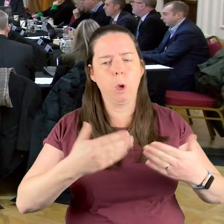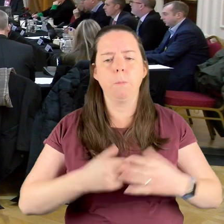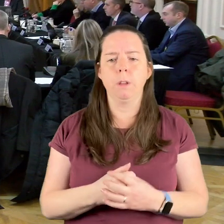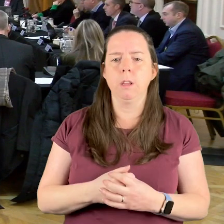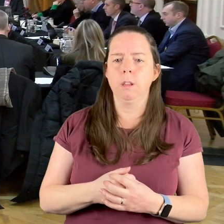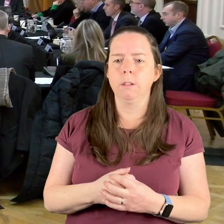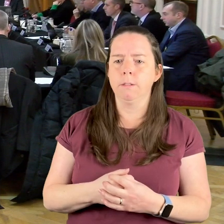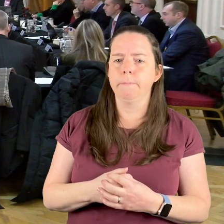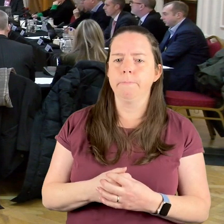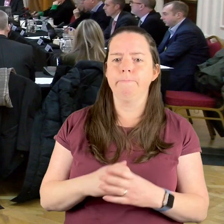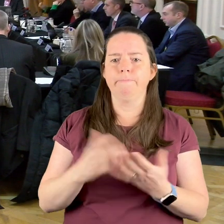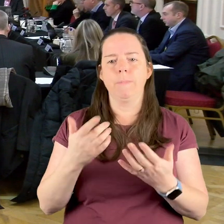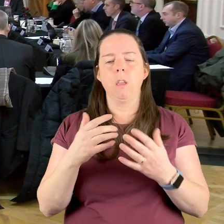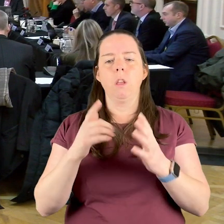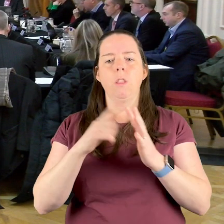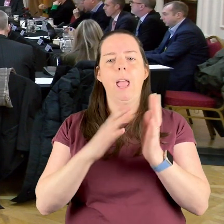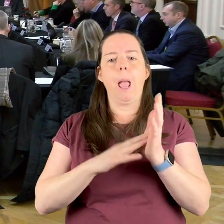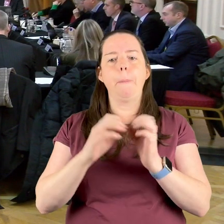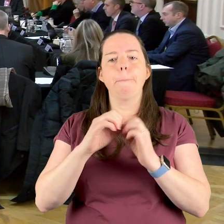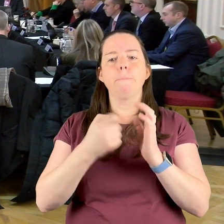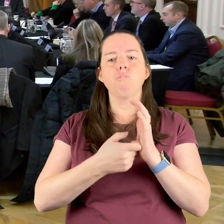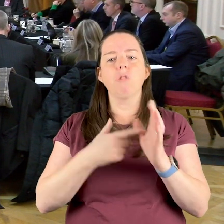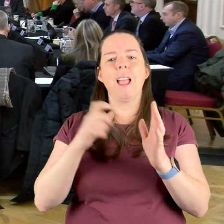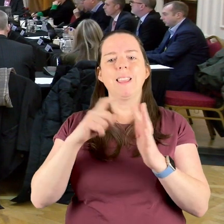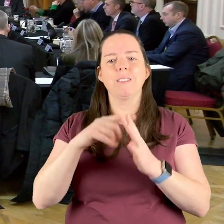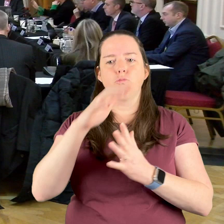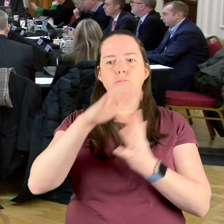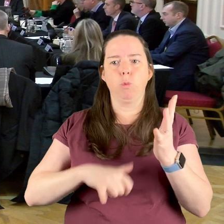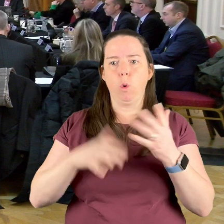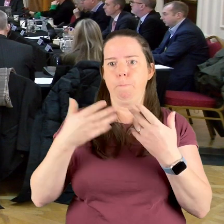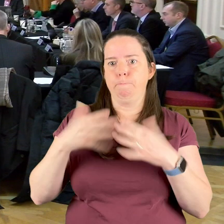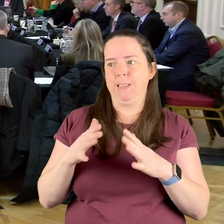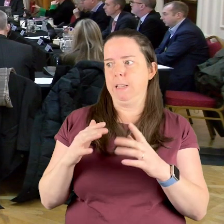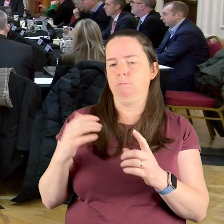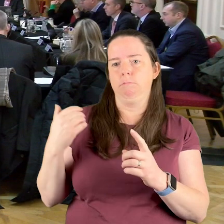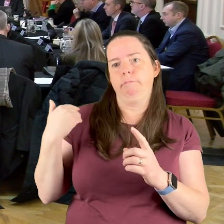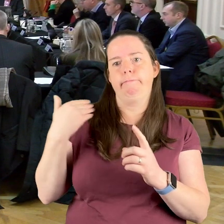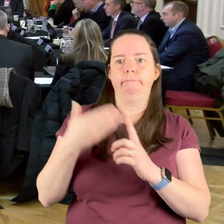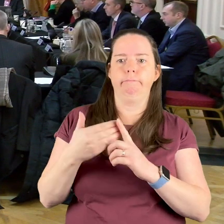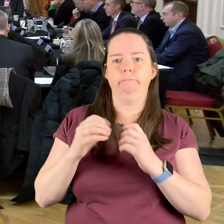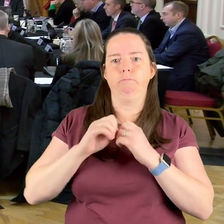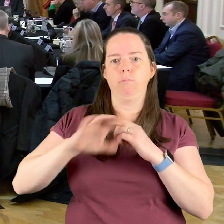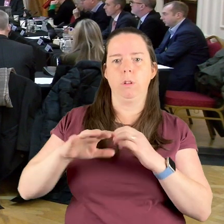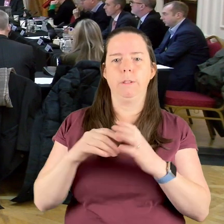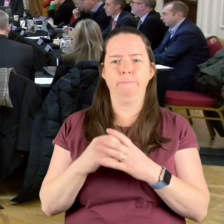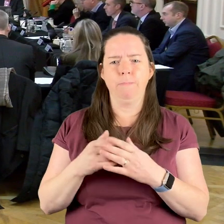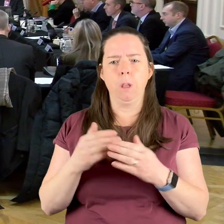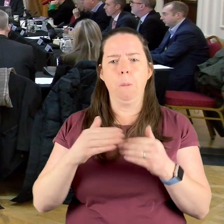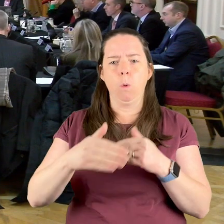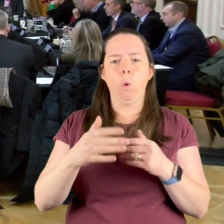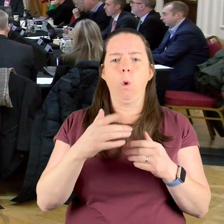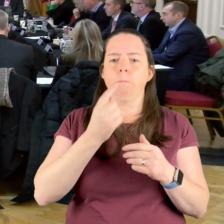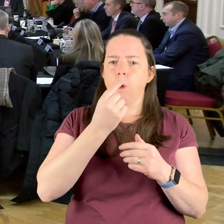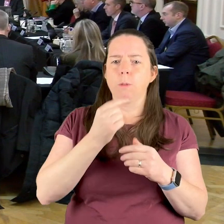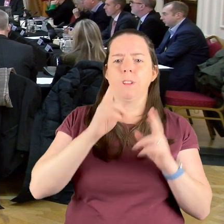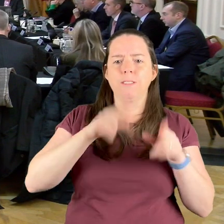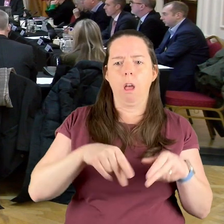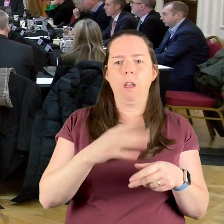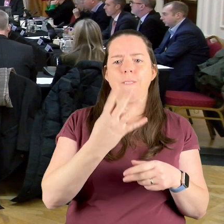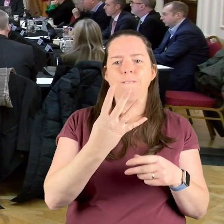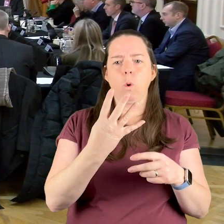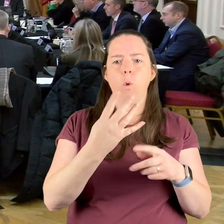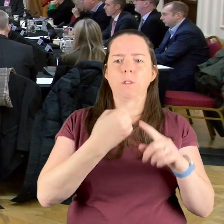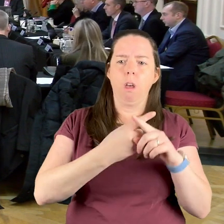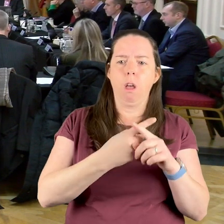focus at the minute, and with Embrace report that just come out, we've come down from 5 times more likely to die to 4 times more likely to die